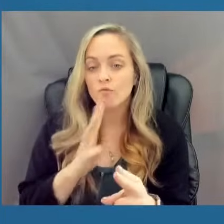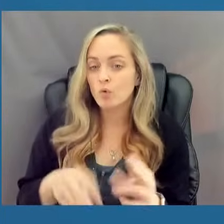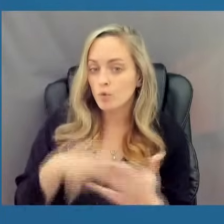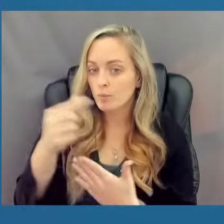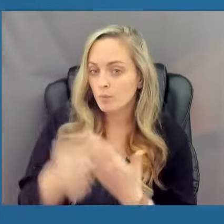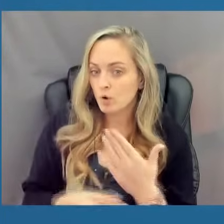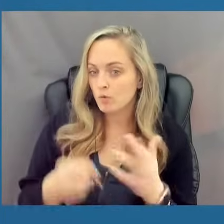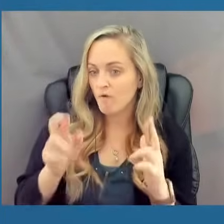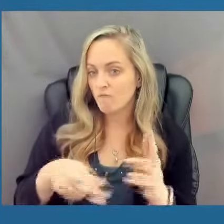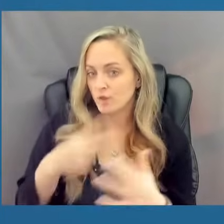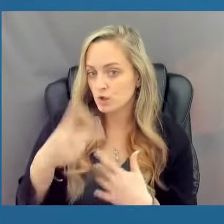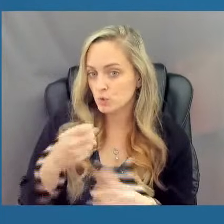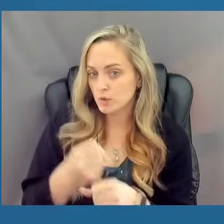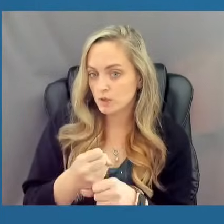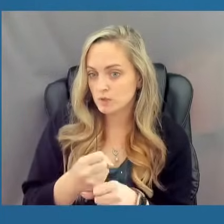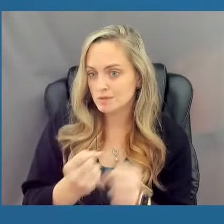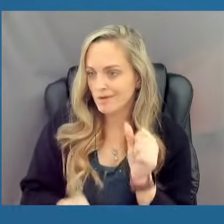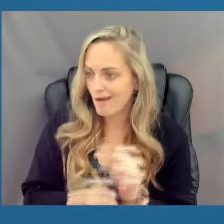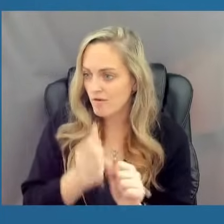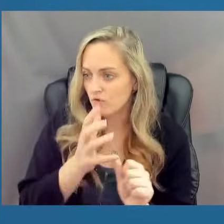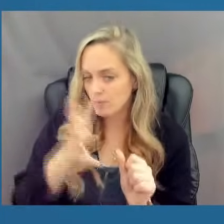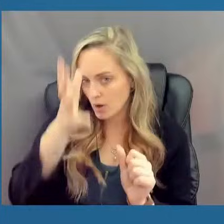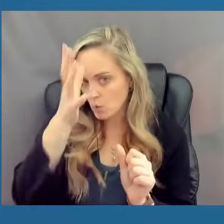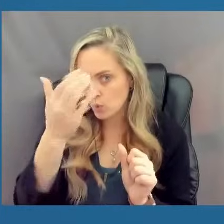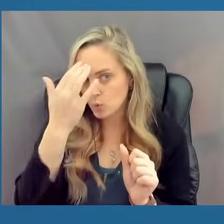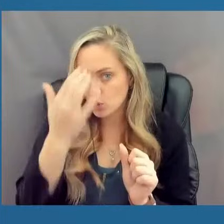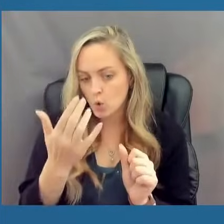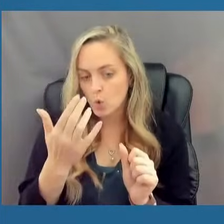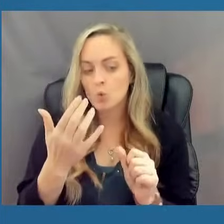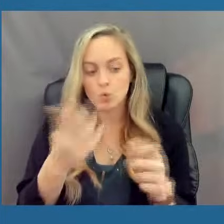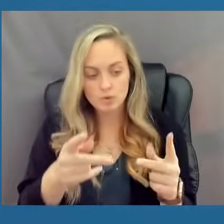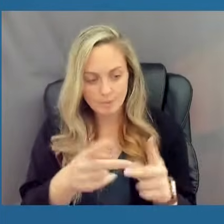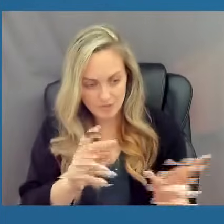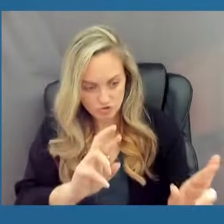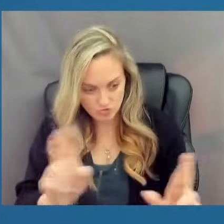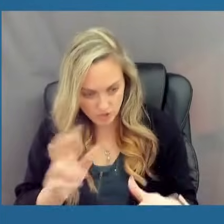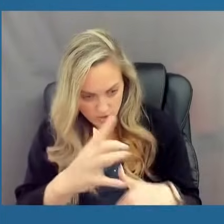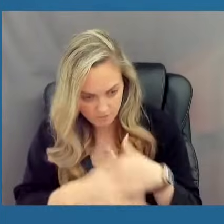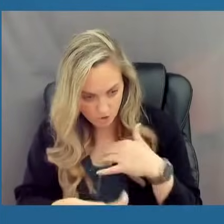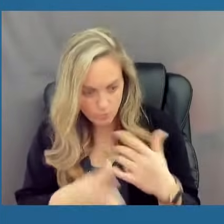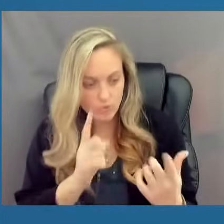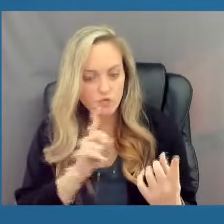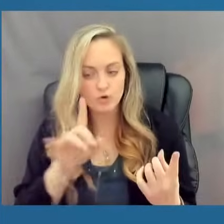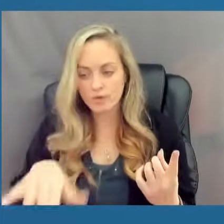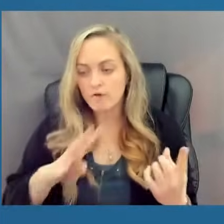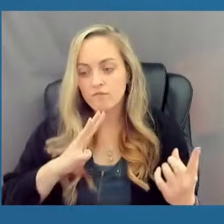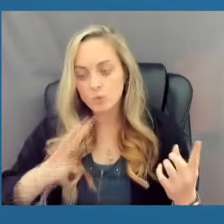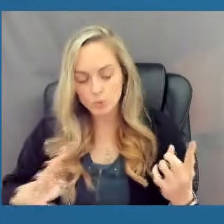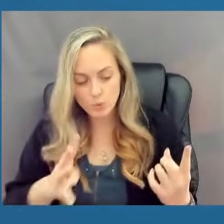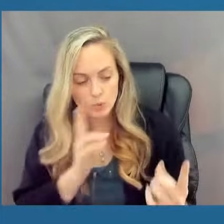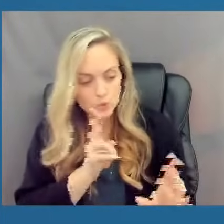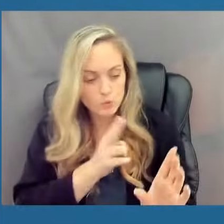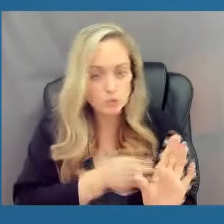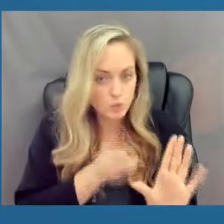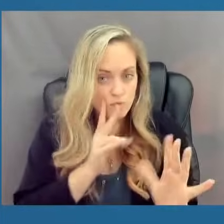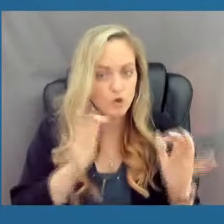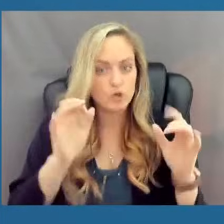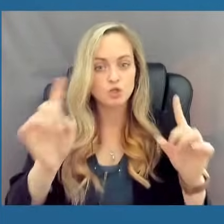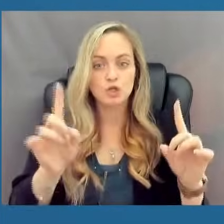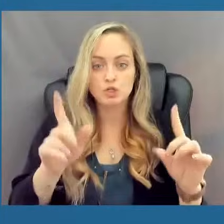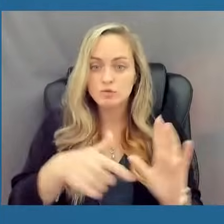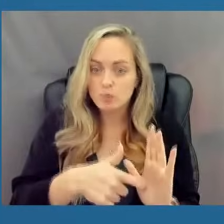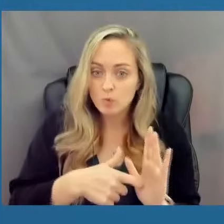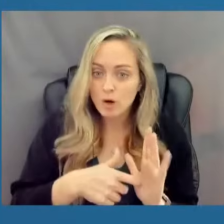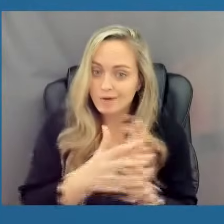2 years, every parent will know that there's a seat guaranteed for their 4-year-old to be able to have the education they need, the skills